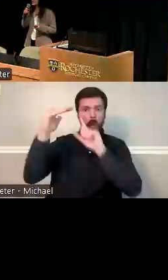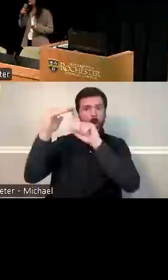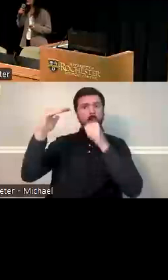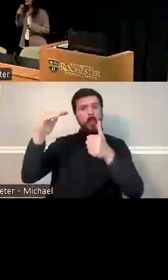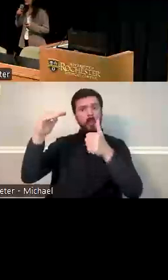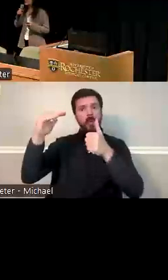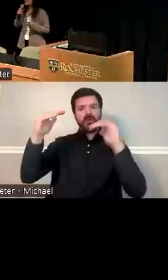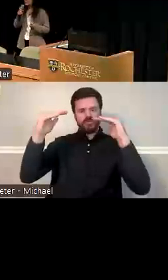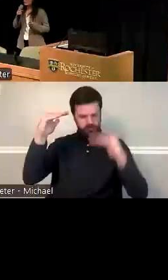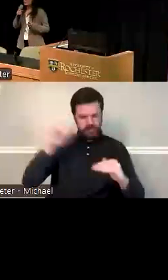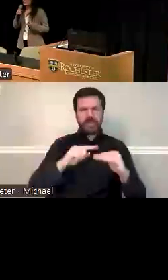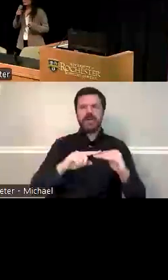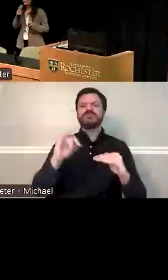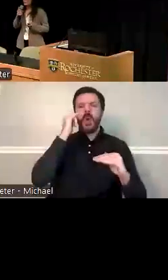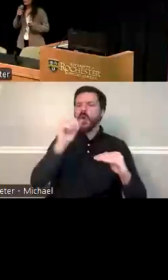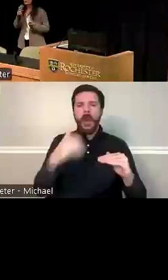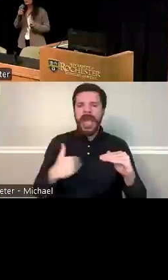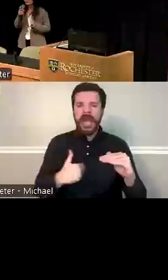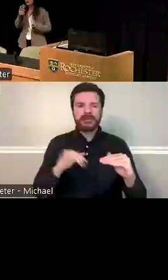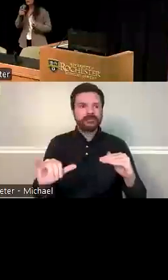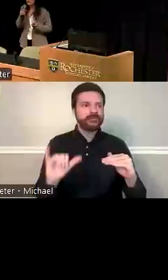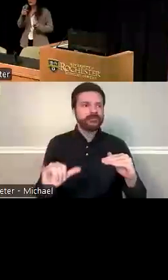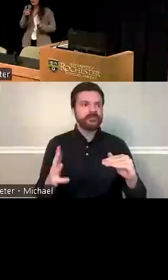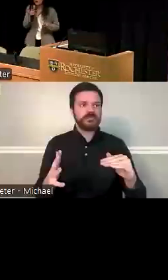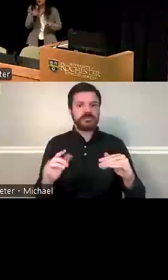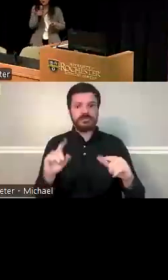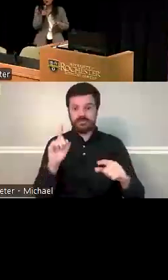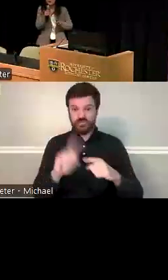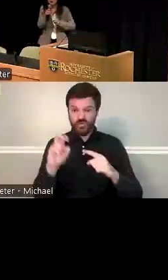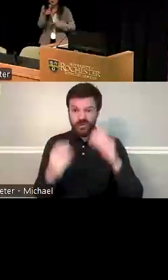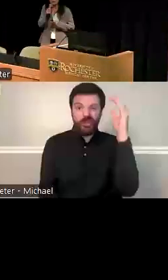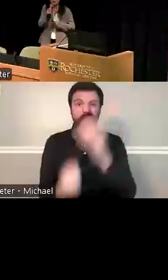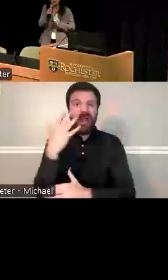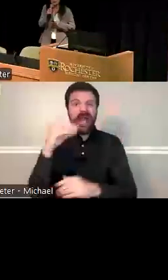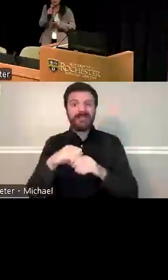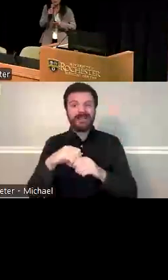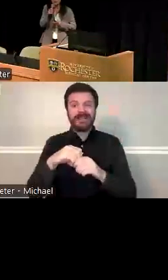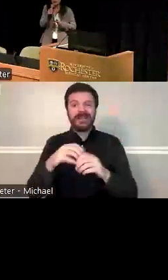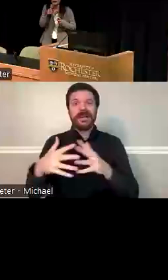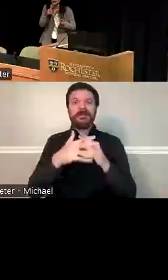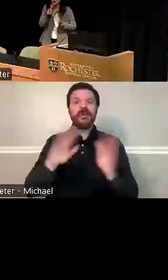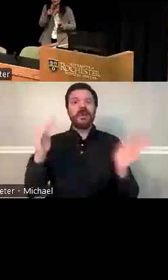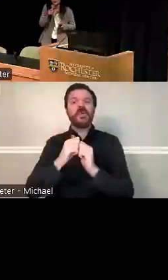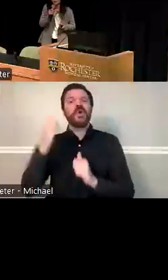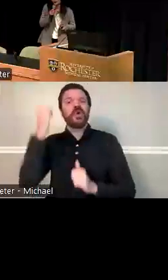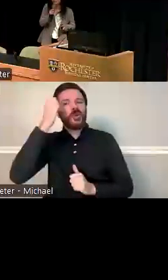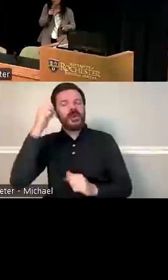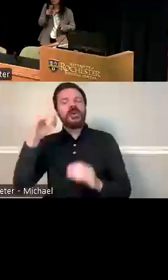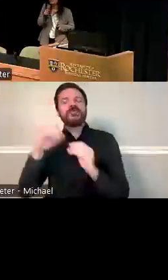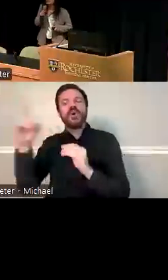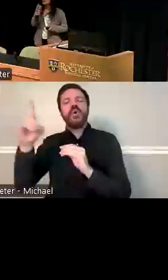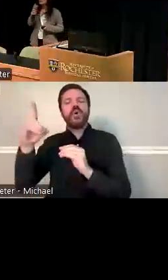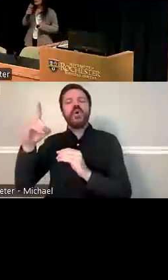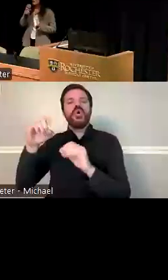have that, you're in a much worse place to thrive in America than all these other European countries with better social